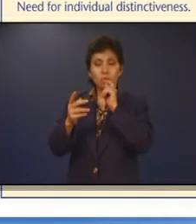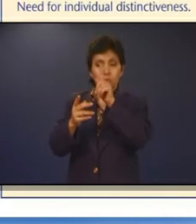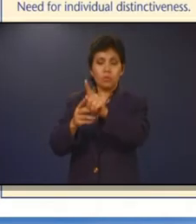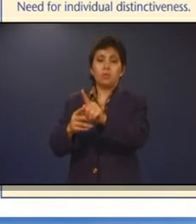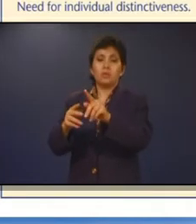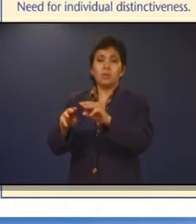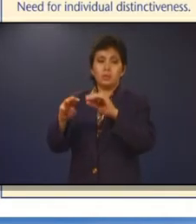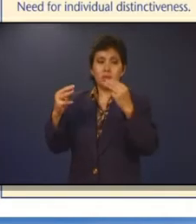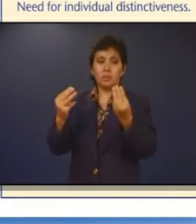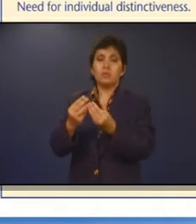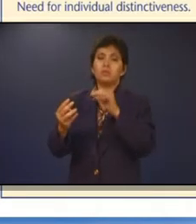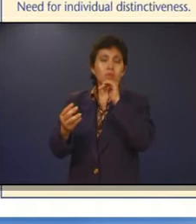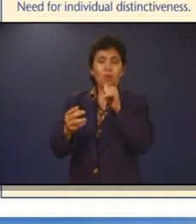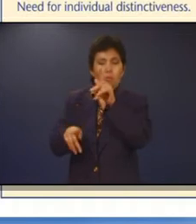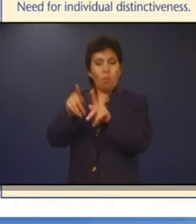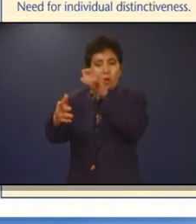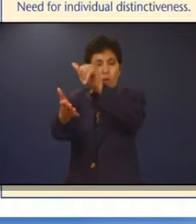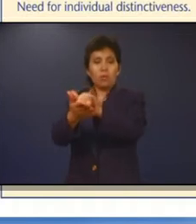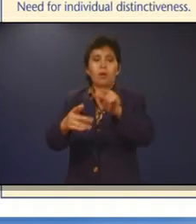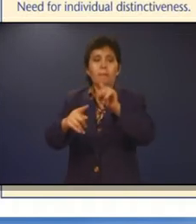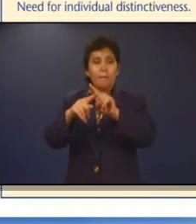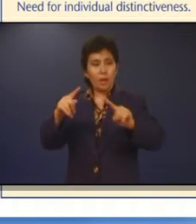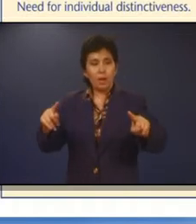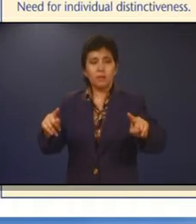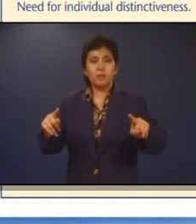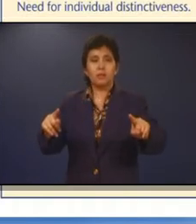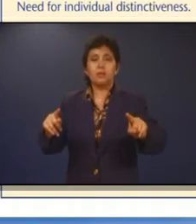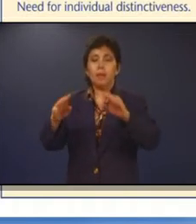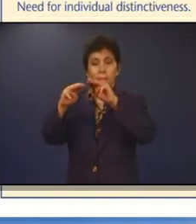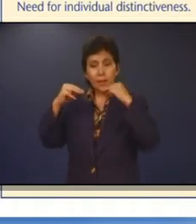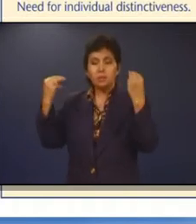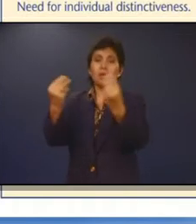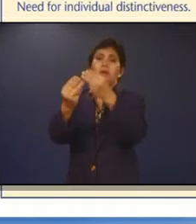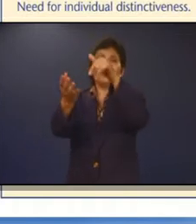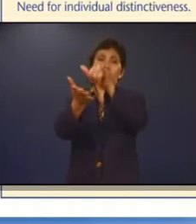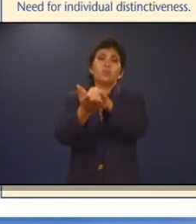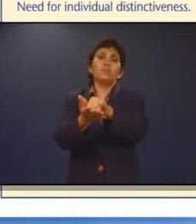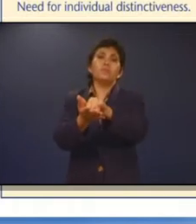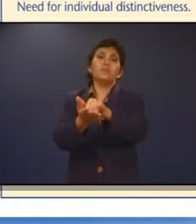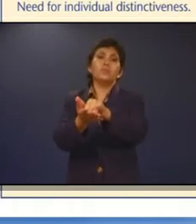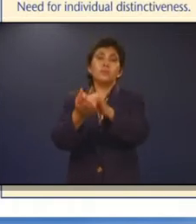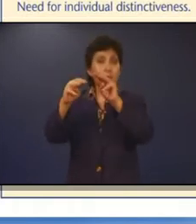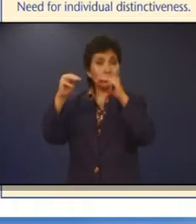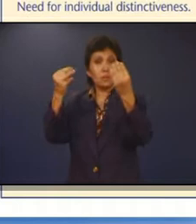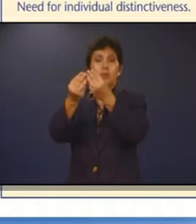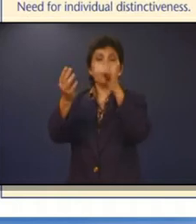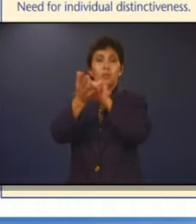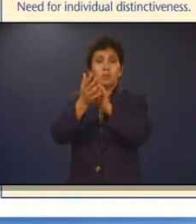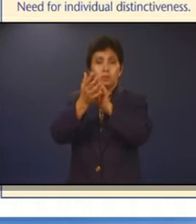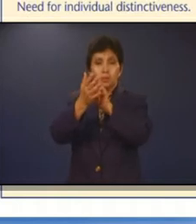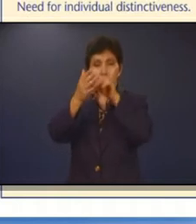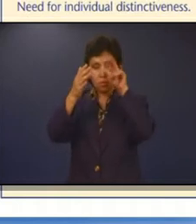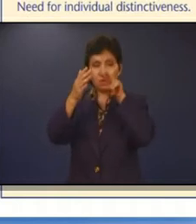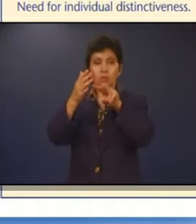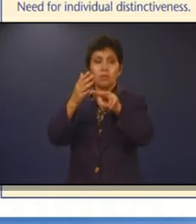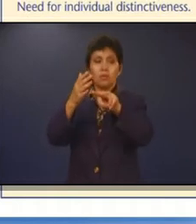interdependent societies. Hereby, it's not the person, but hereby it's the society. Society